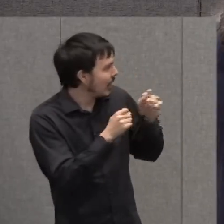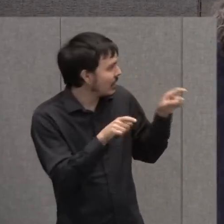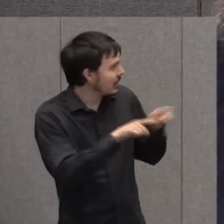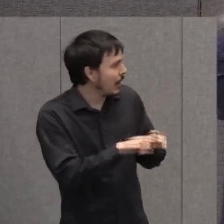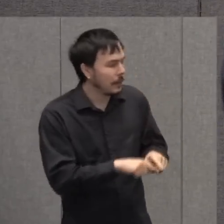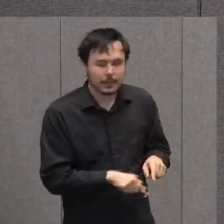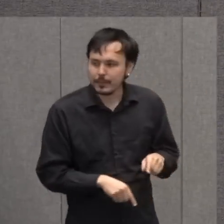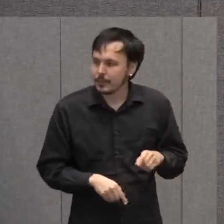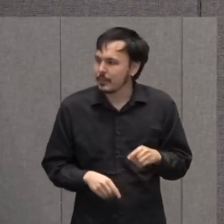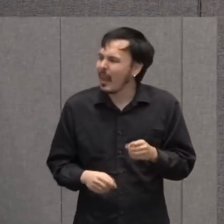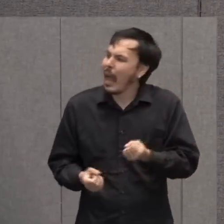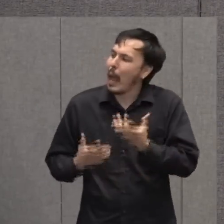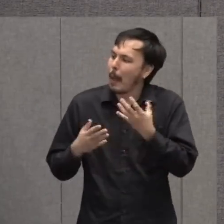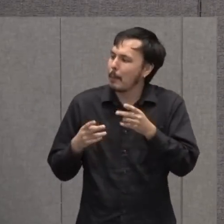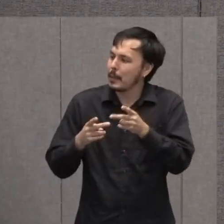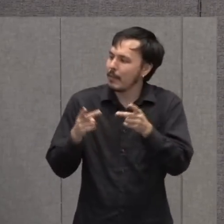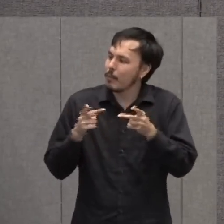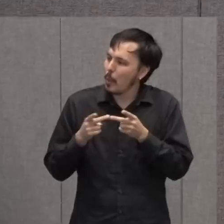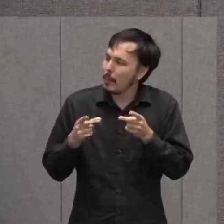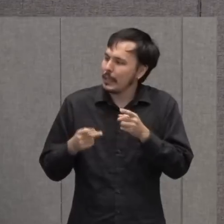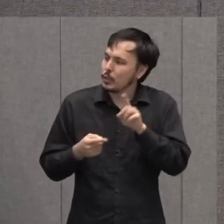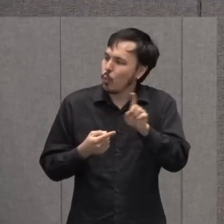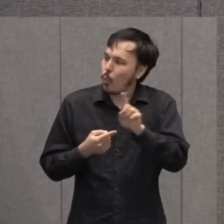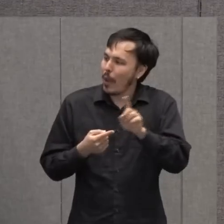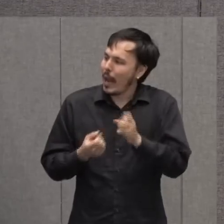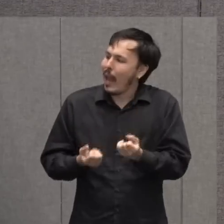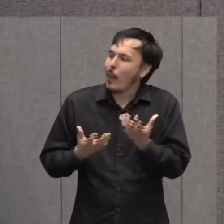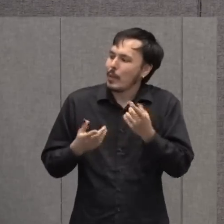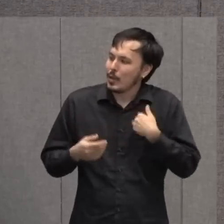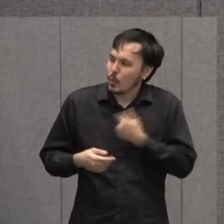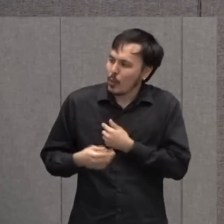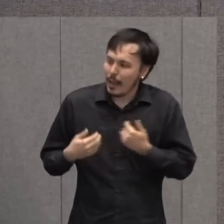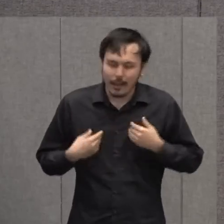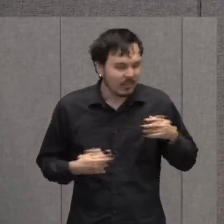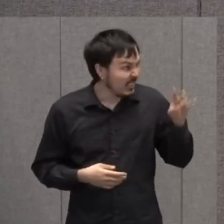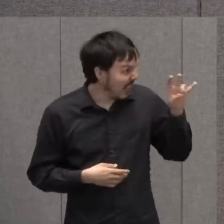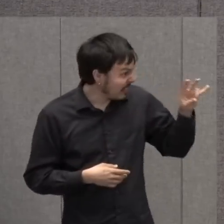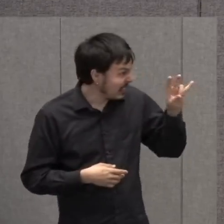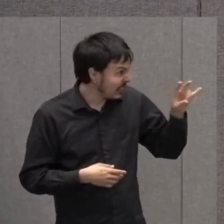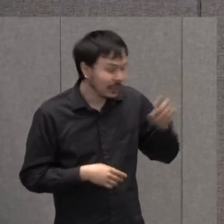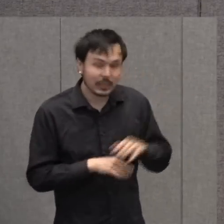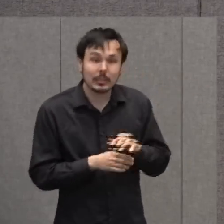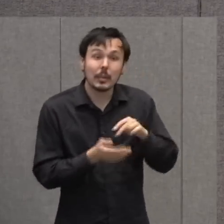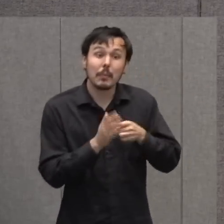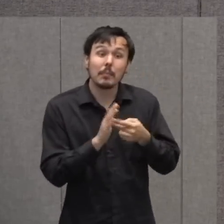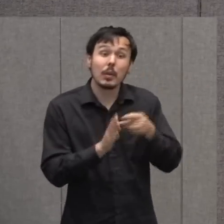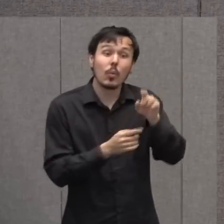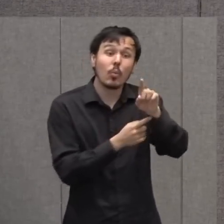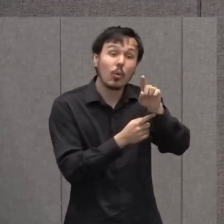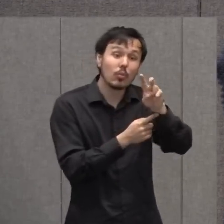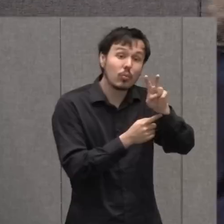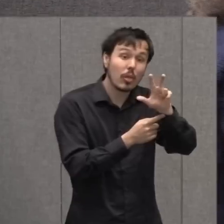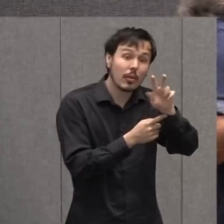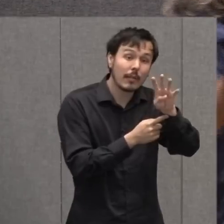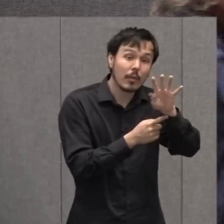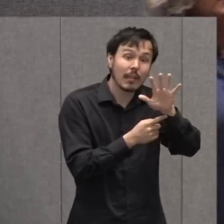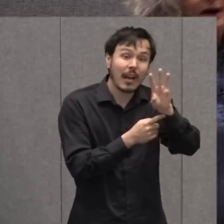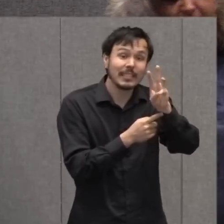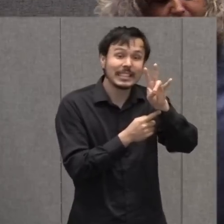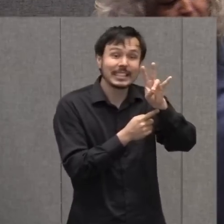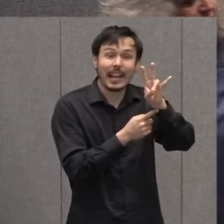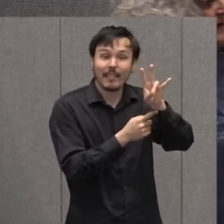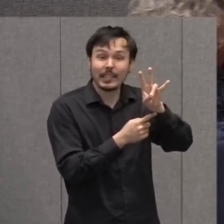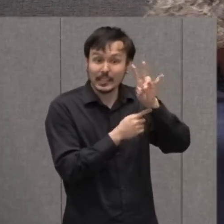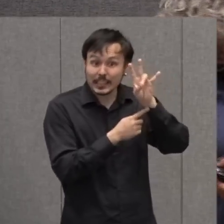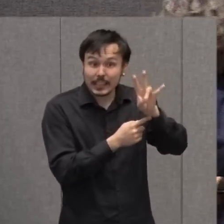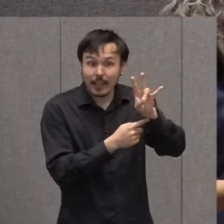7 ones. So 1, 2, 3, 4, 5, 6, 7. So now